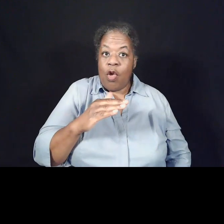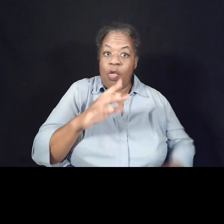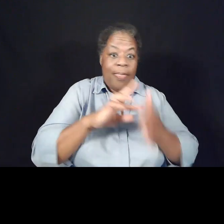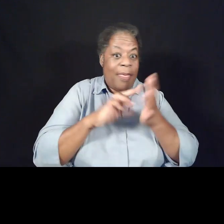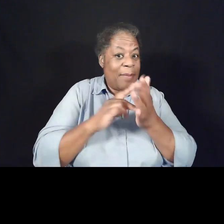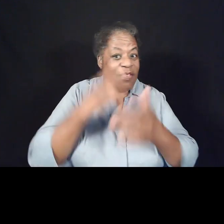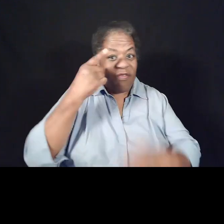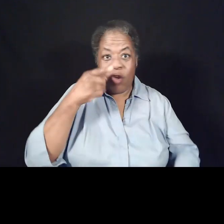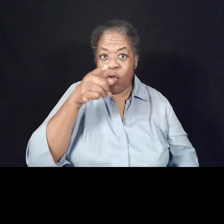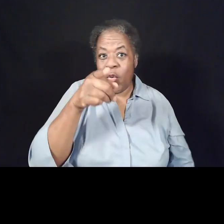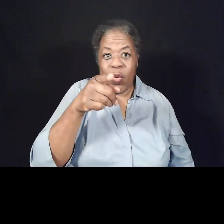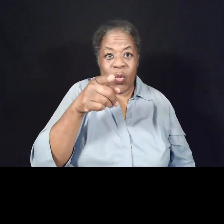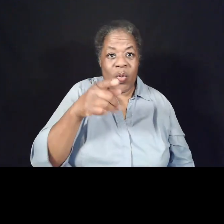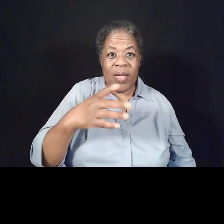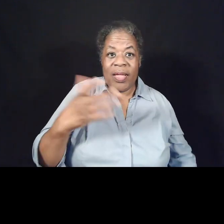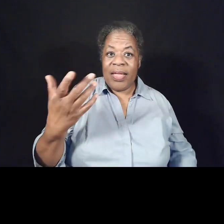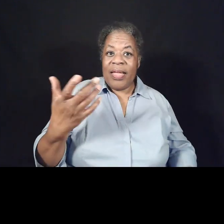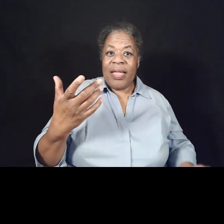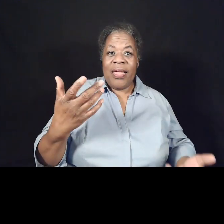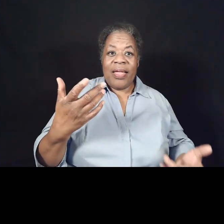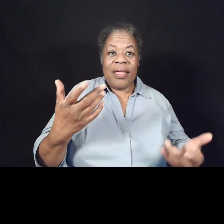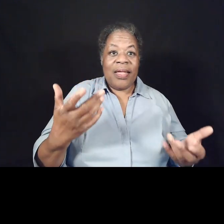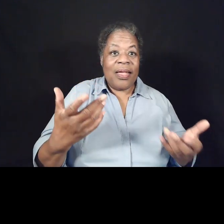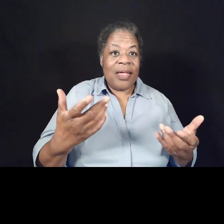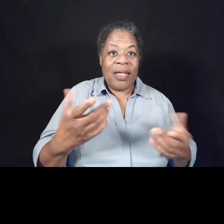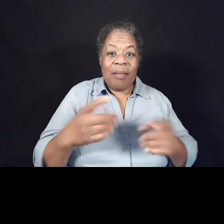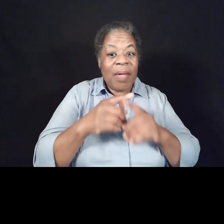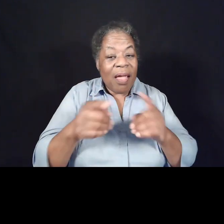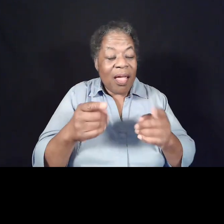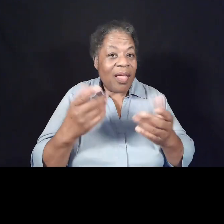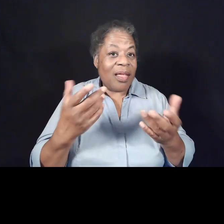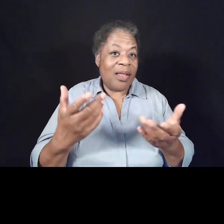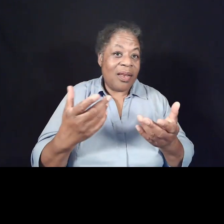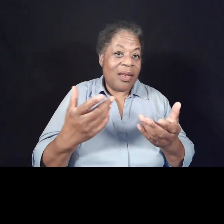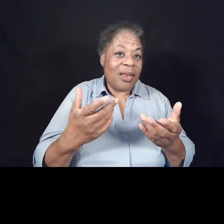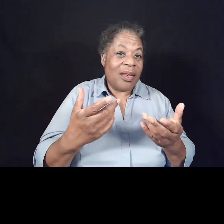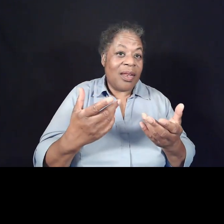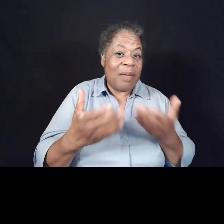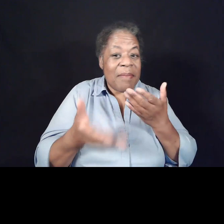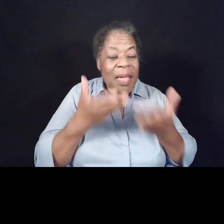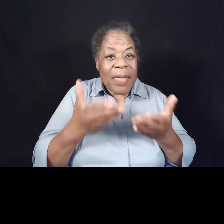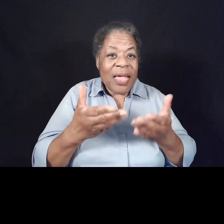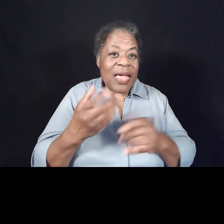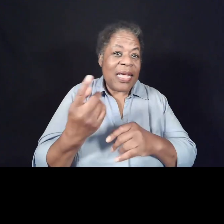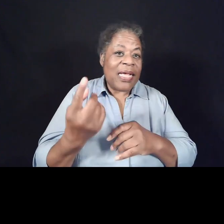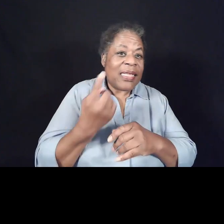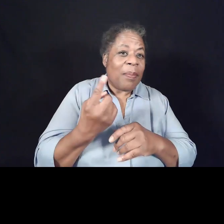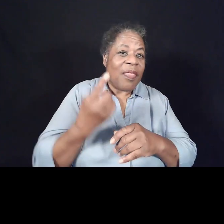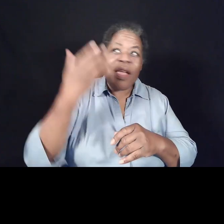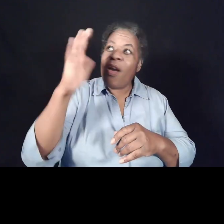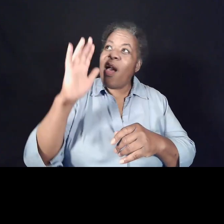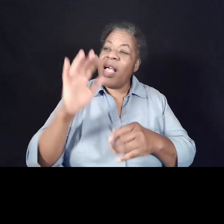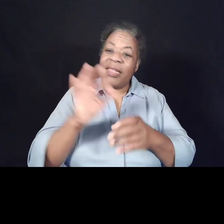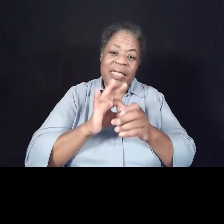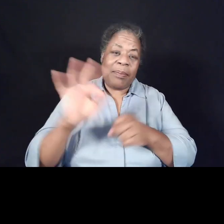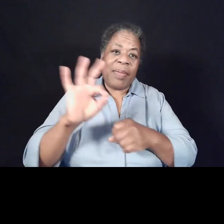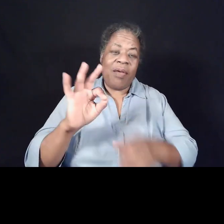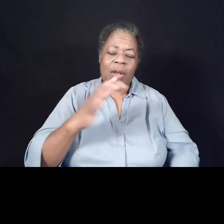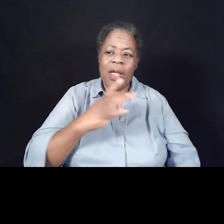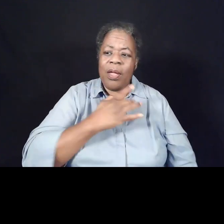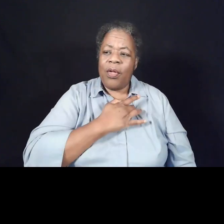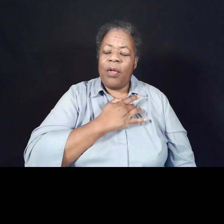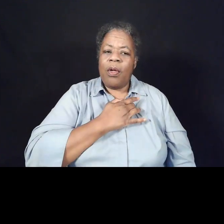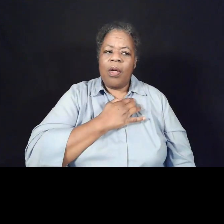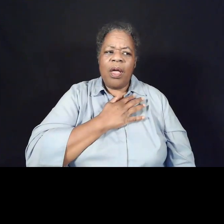you, practically speaking, but chances are there's something God's Spirit is prompting you to